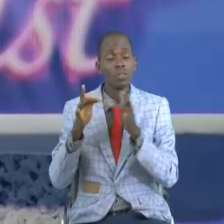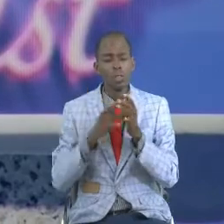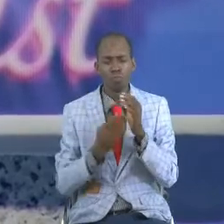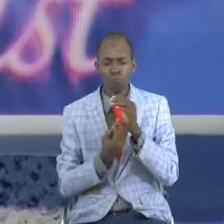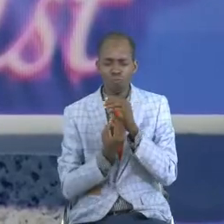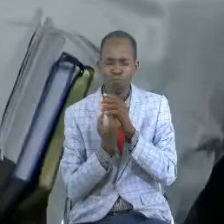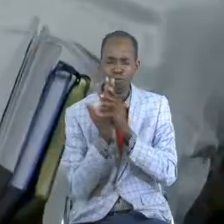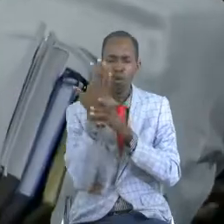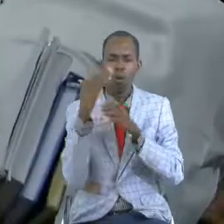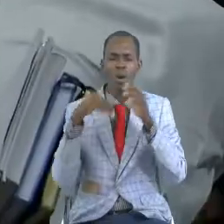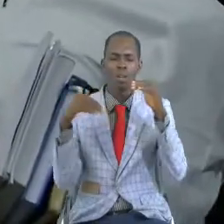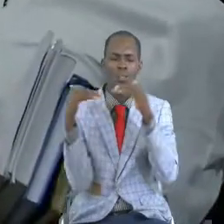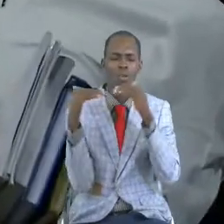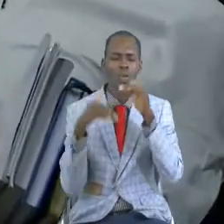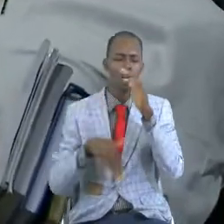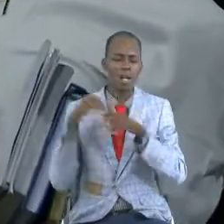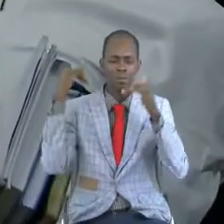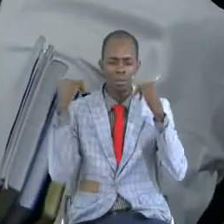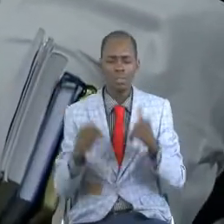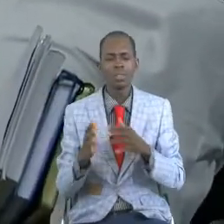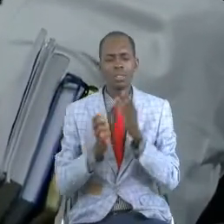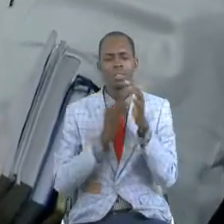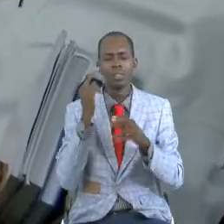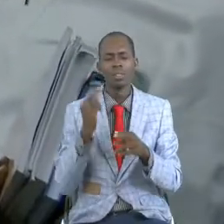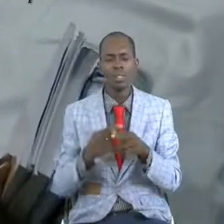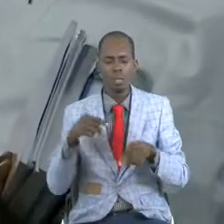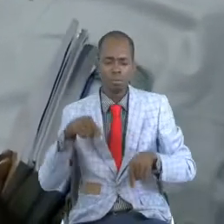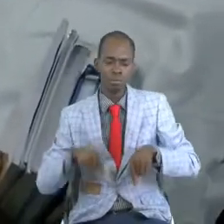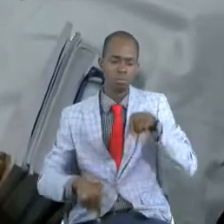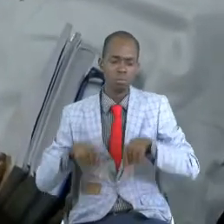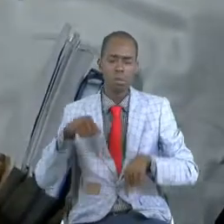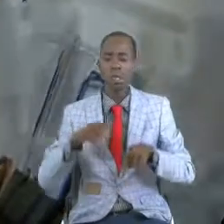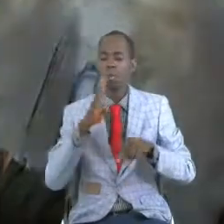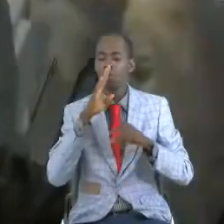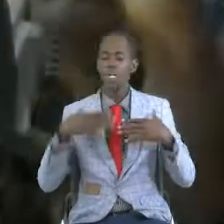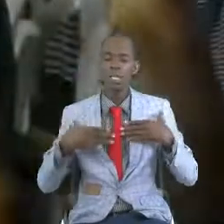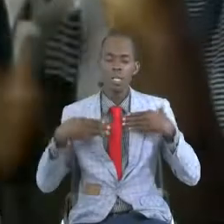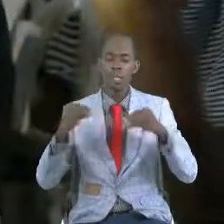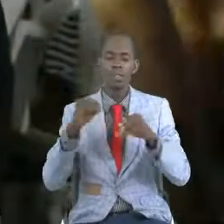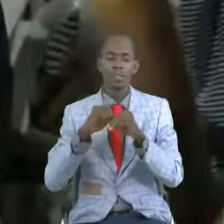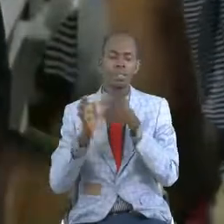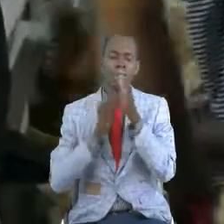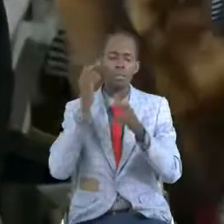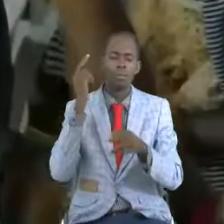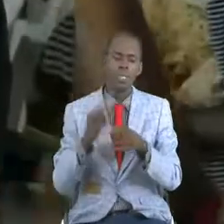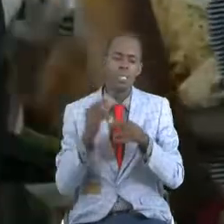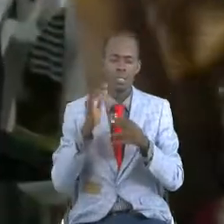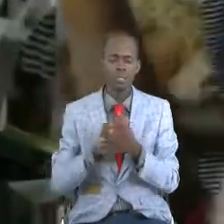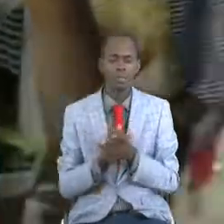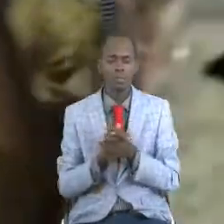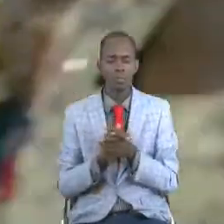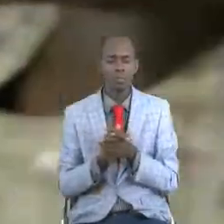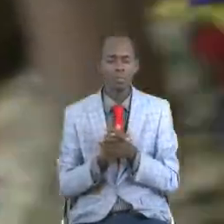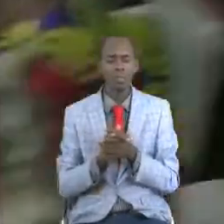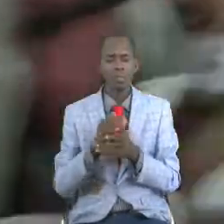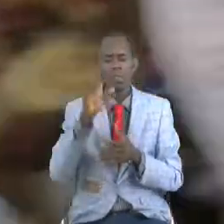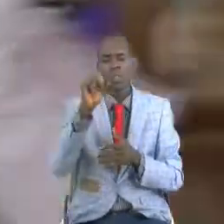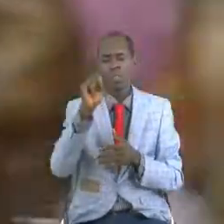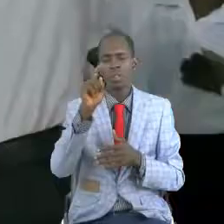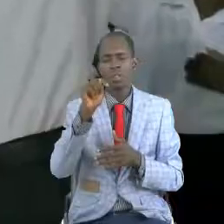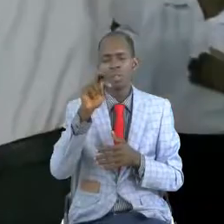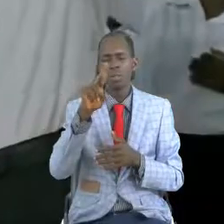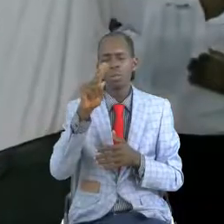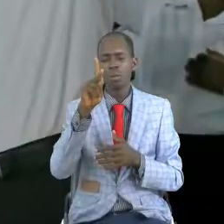right now palaces be healed in jesus name stroke be healed in